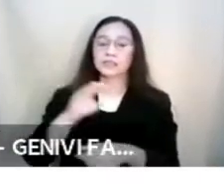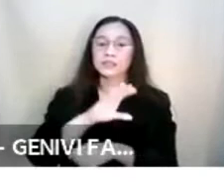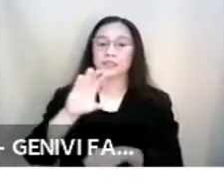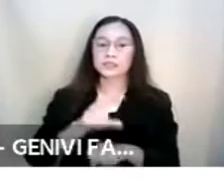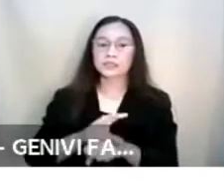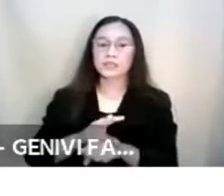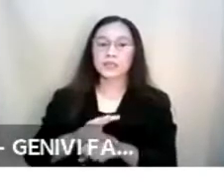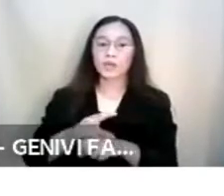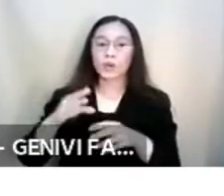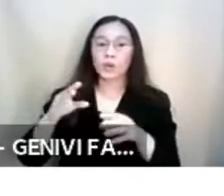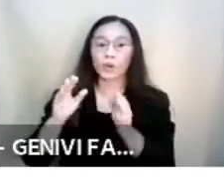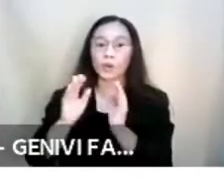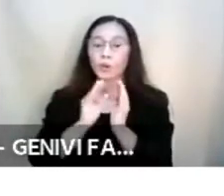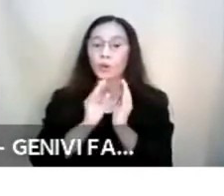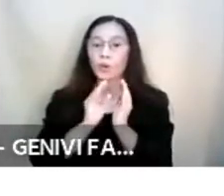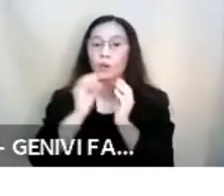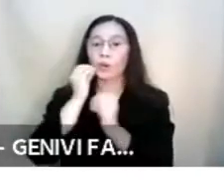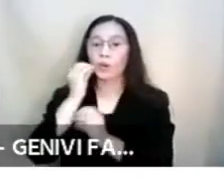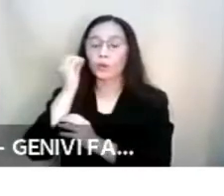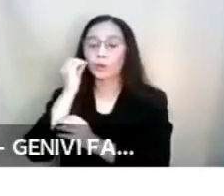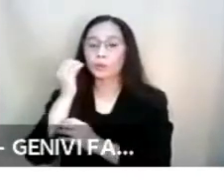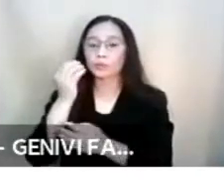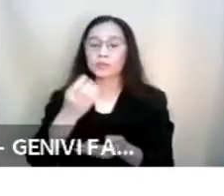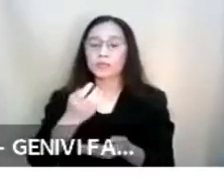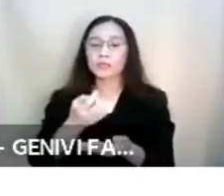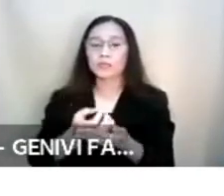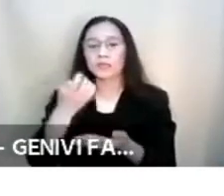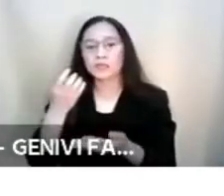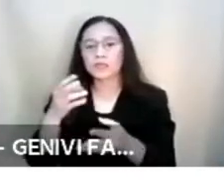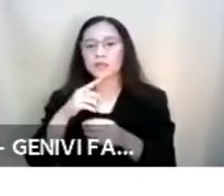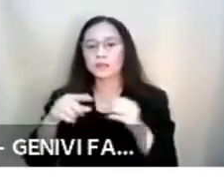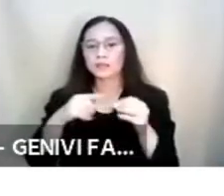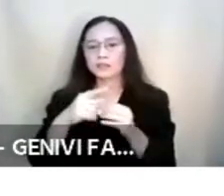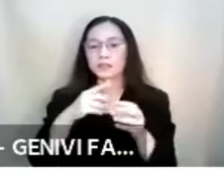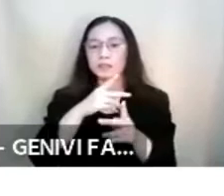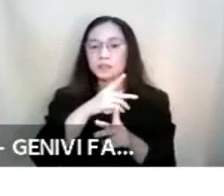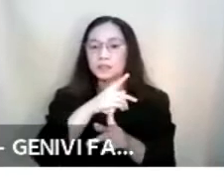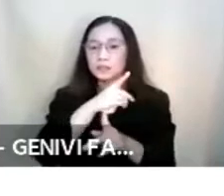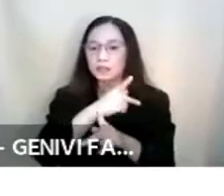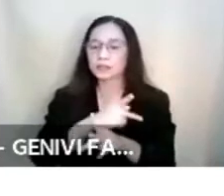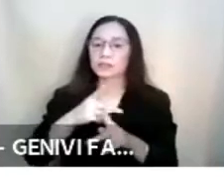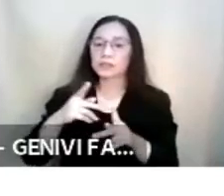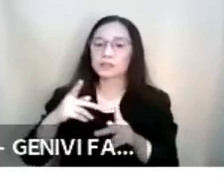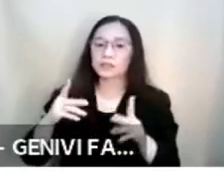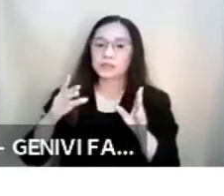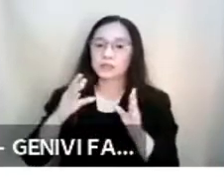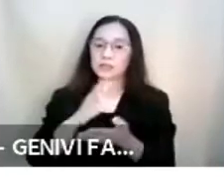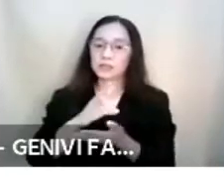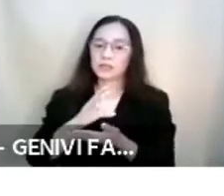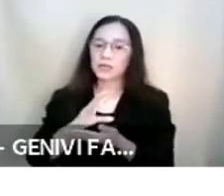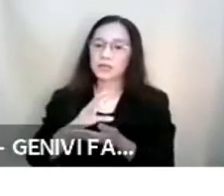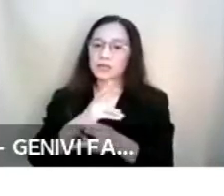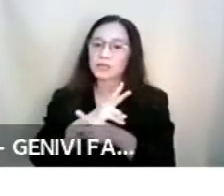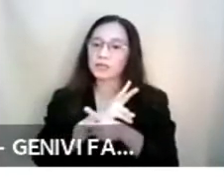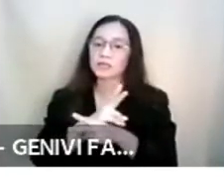our students, and dito tinuturo namin yung body care, proper body care, yung awareness nila of the changes that they